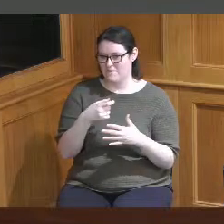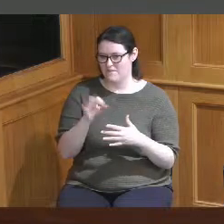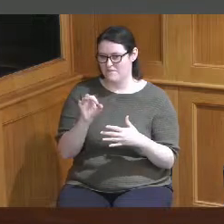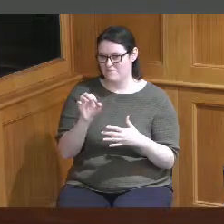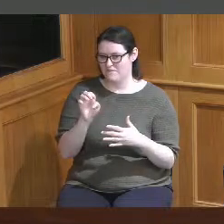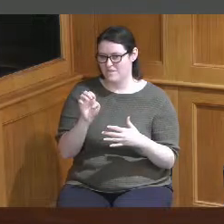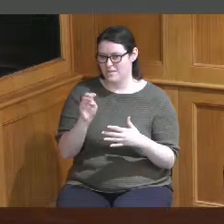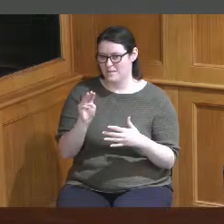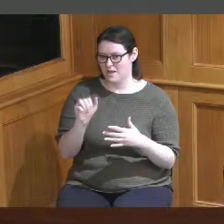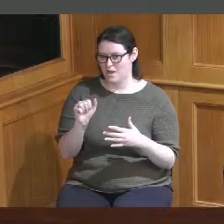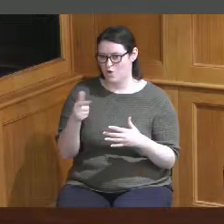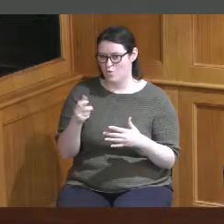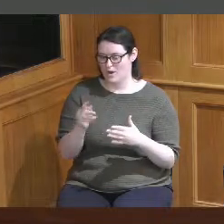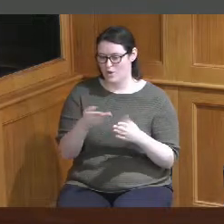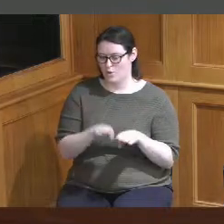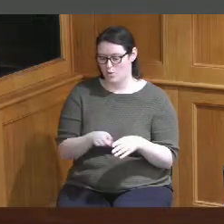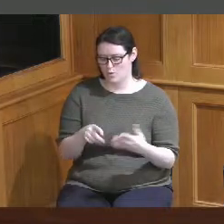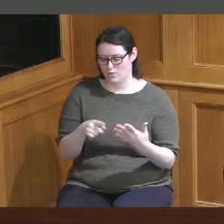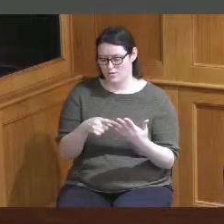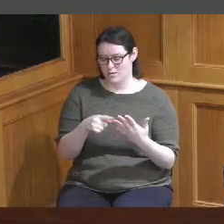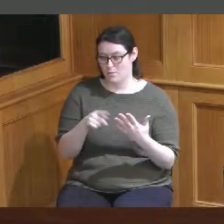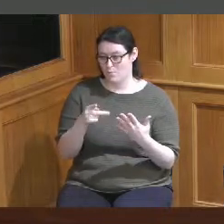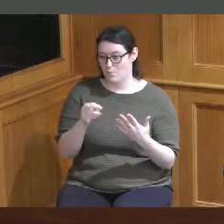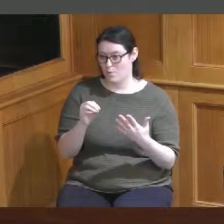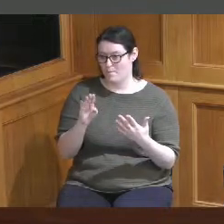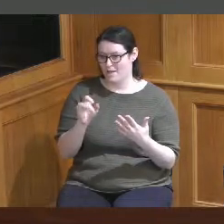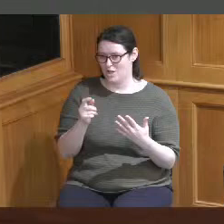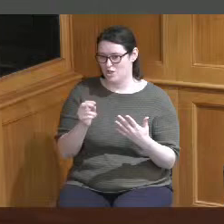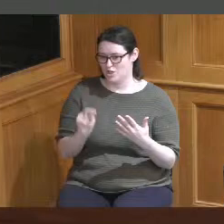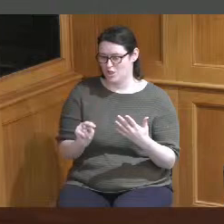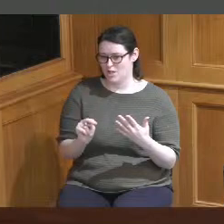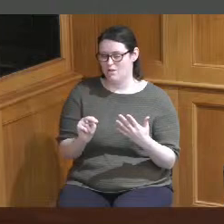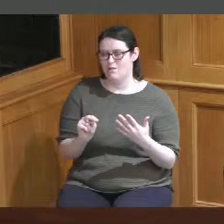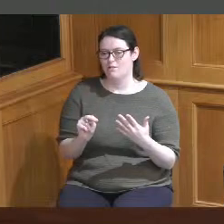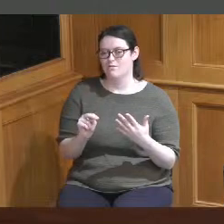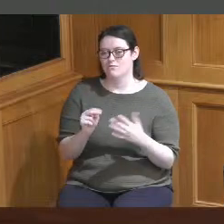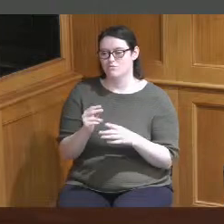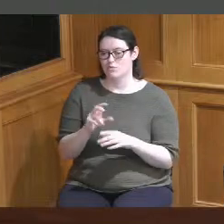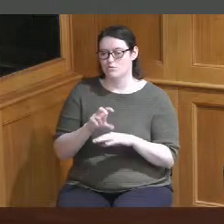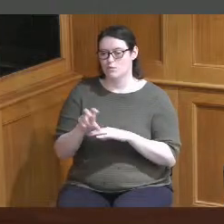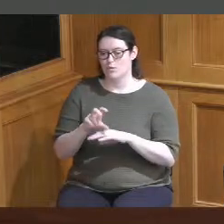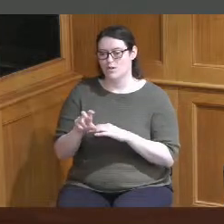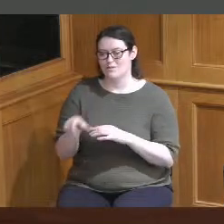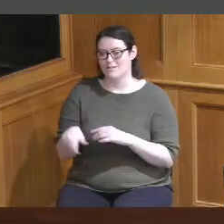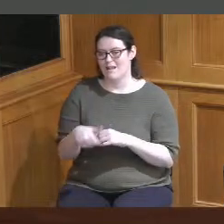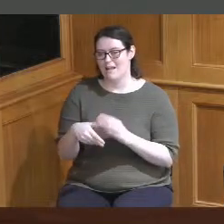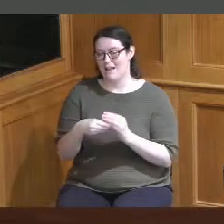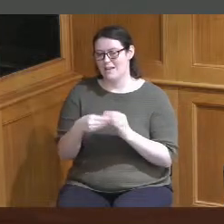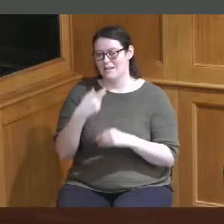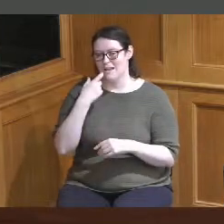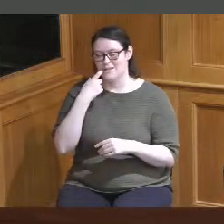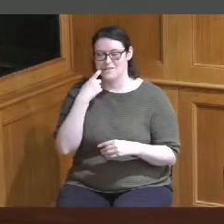grant. This is probation for appropriating an additional